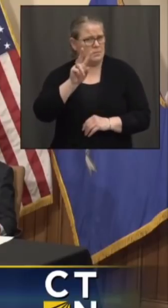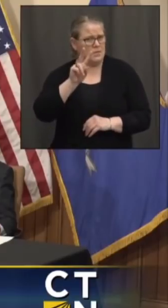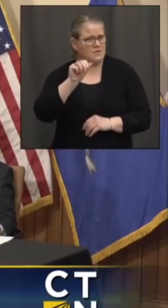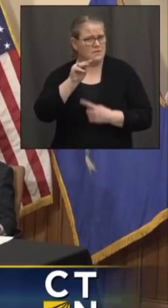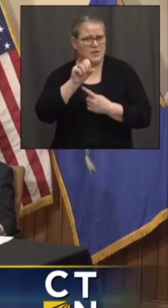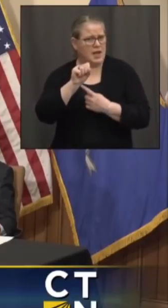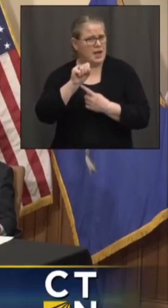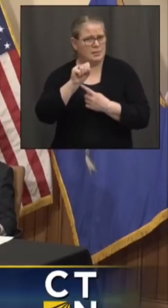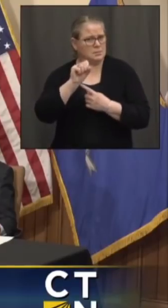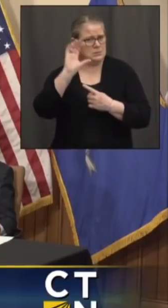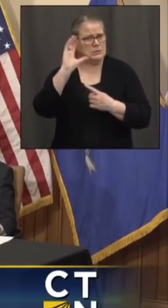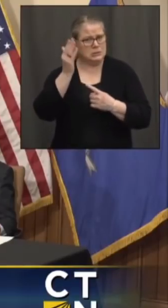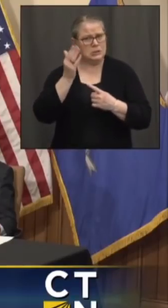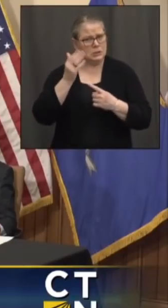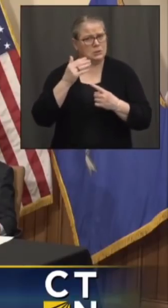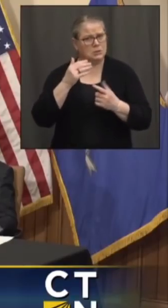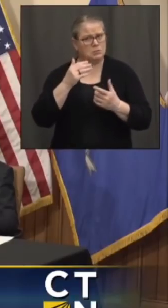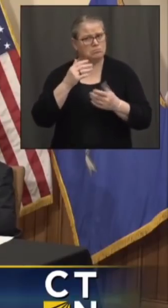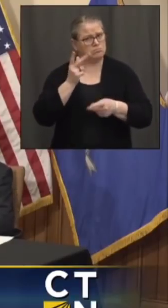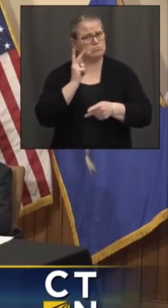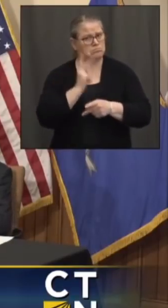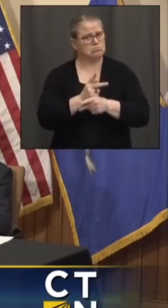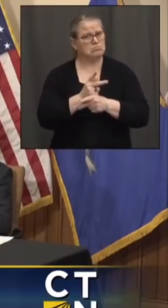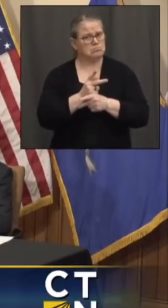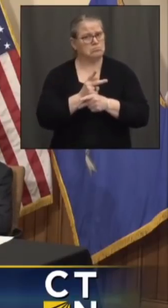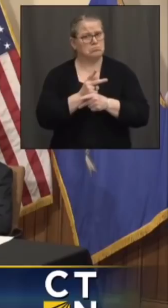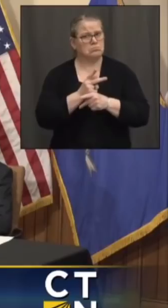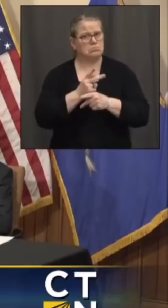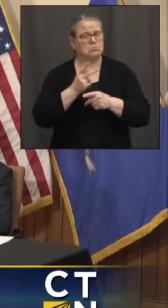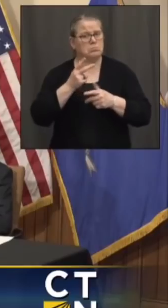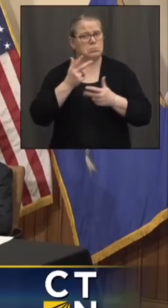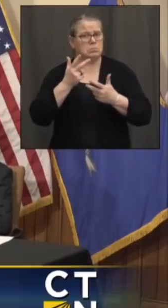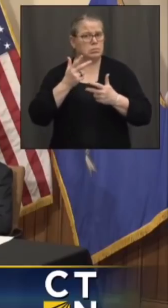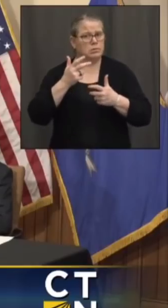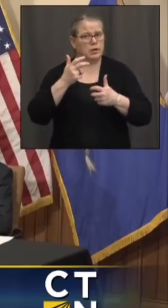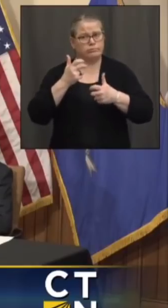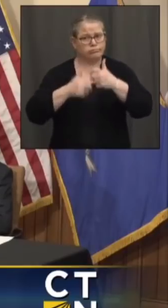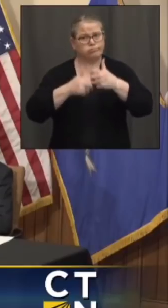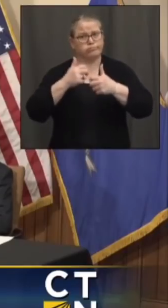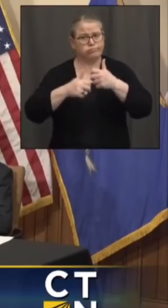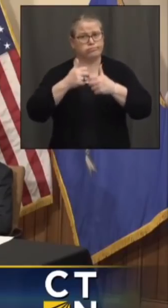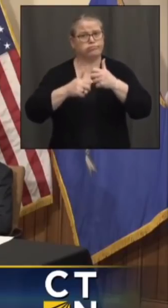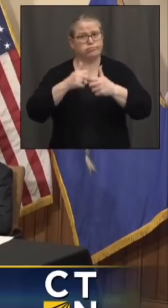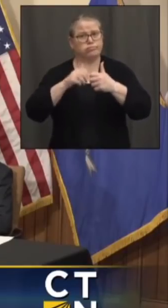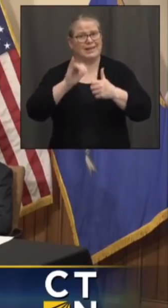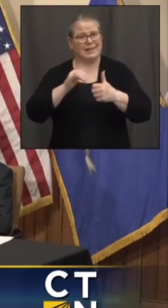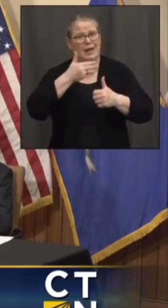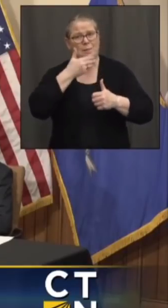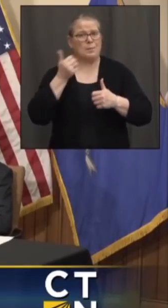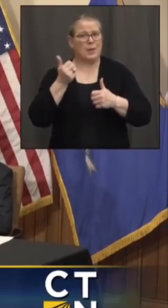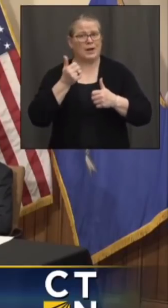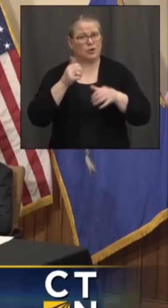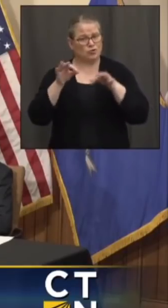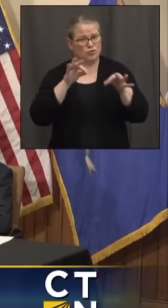move away from it. It's becoming less clunky. Is that a better way to describe it? Because I like to use the word